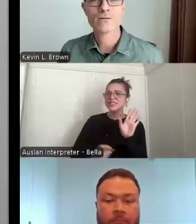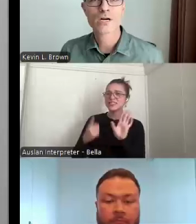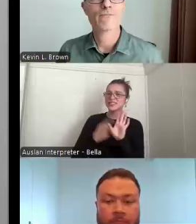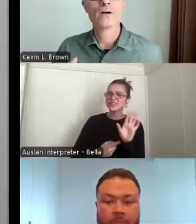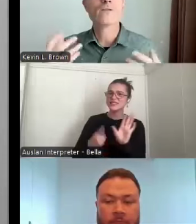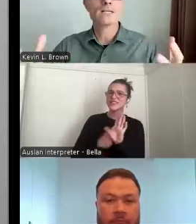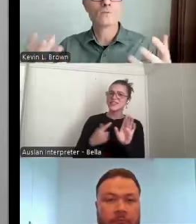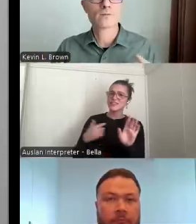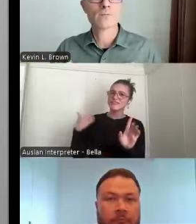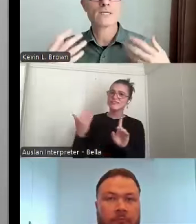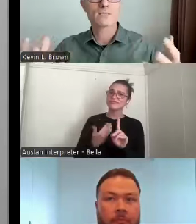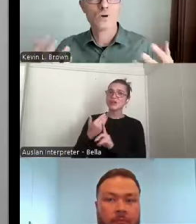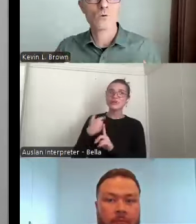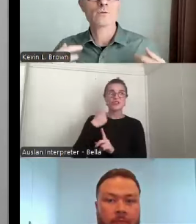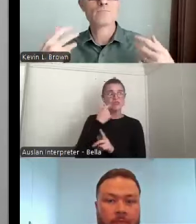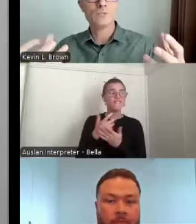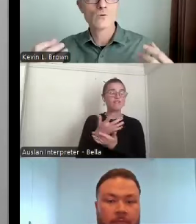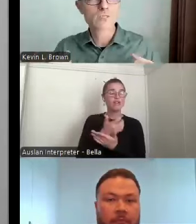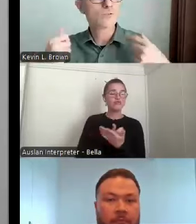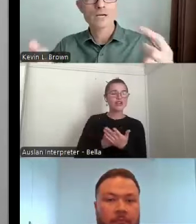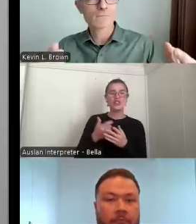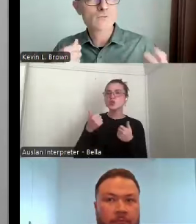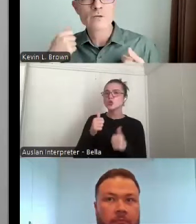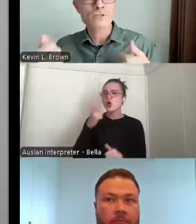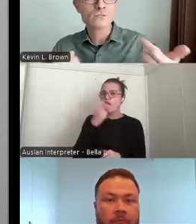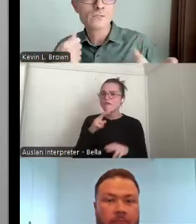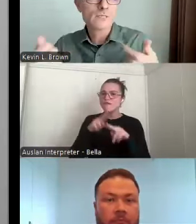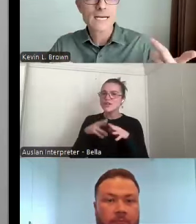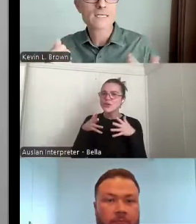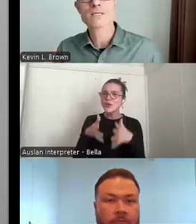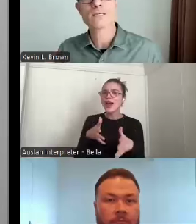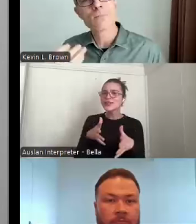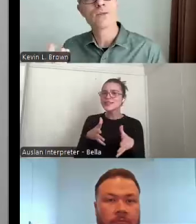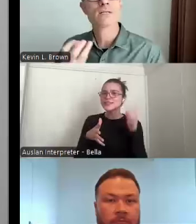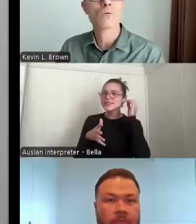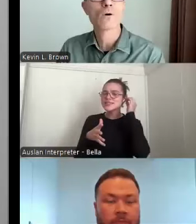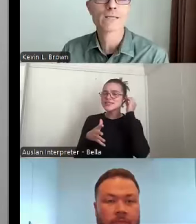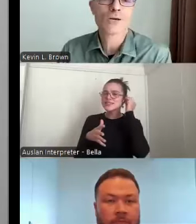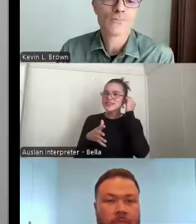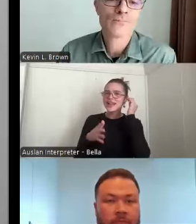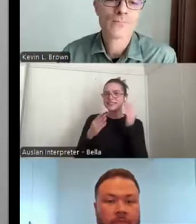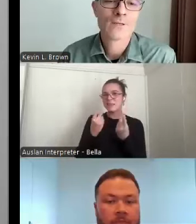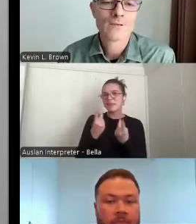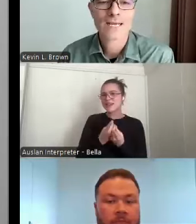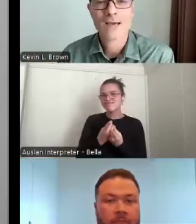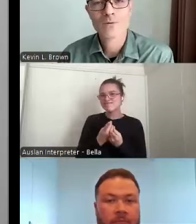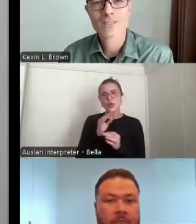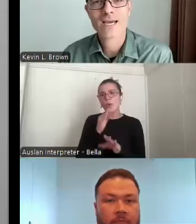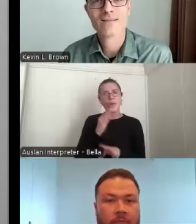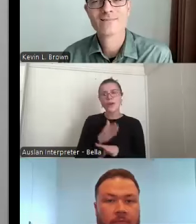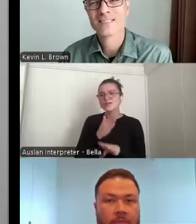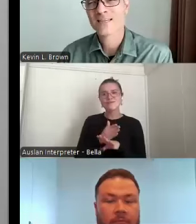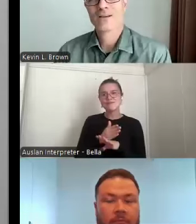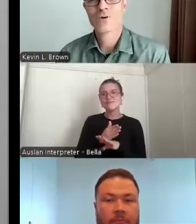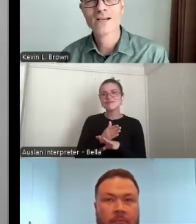we've been trying to fundraise with some of these old donor-centric traditions and tactics, and something's not working. So yeah, Kim, I would